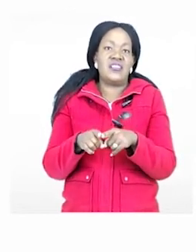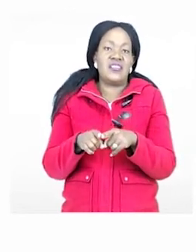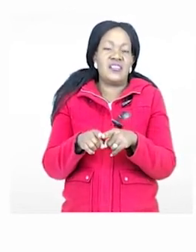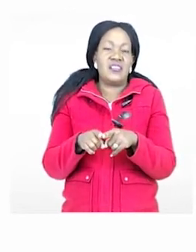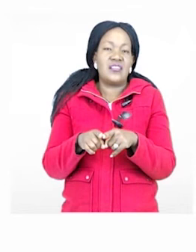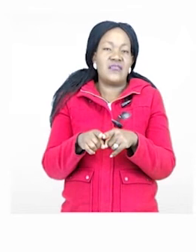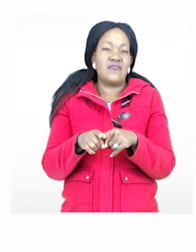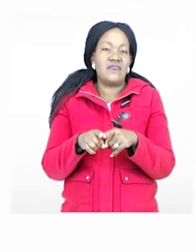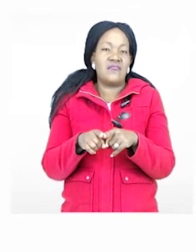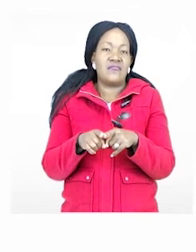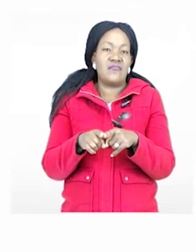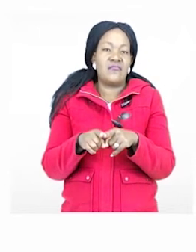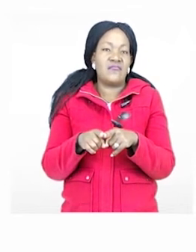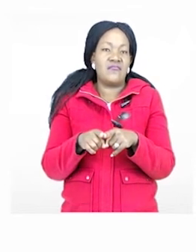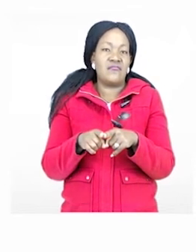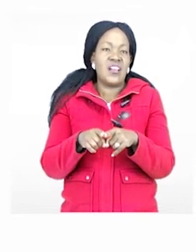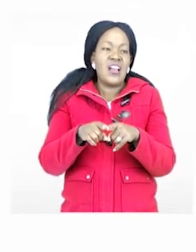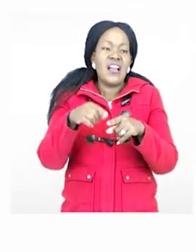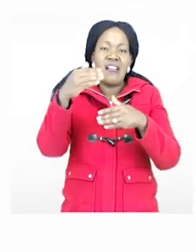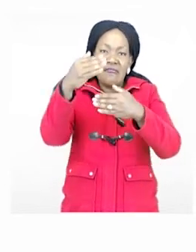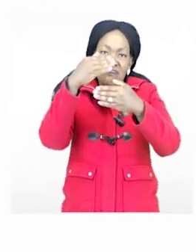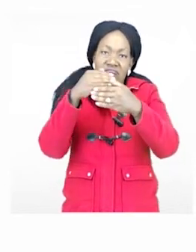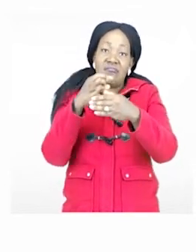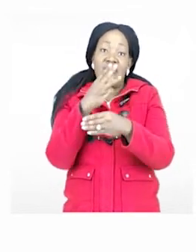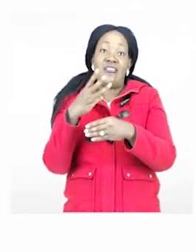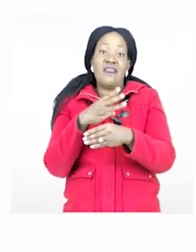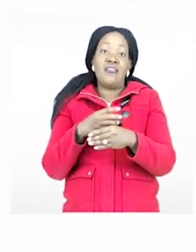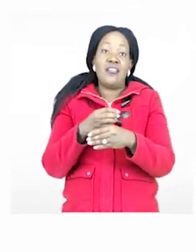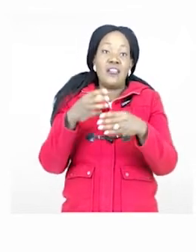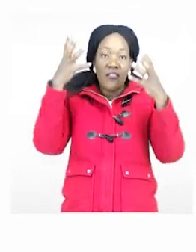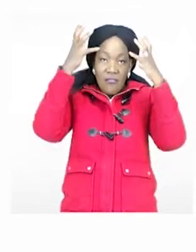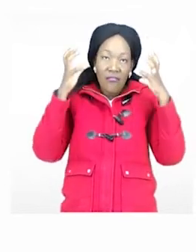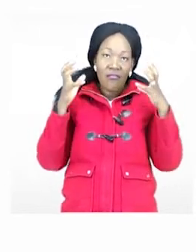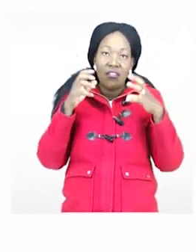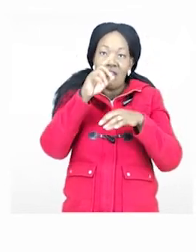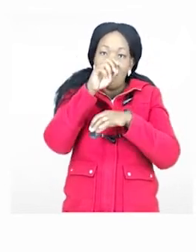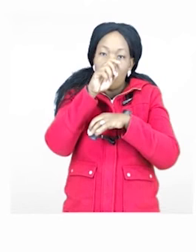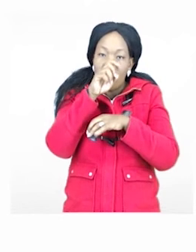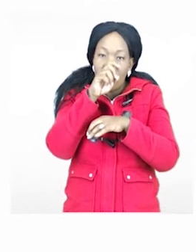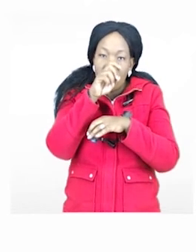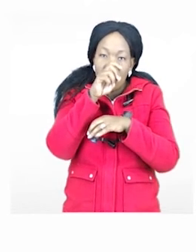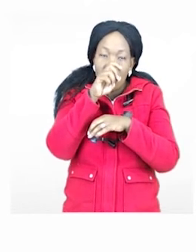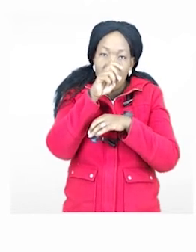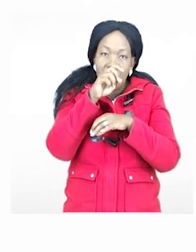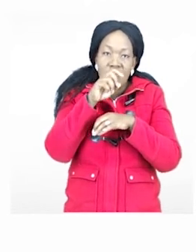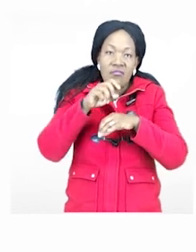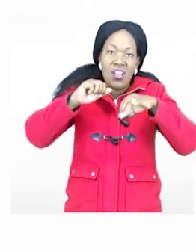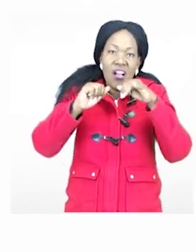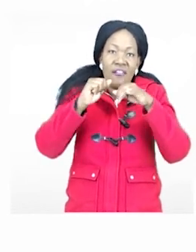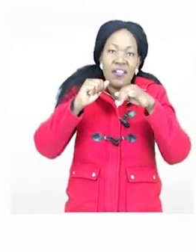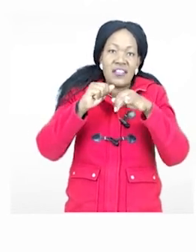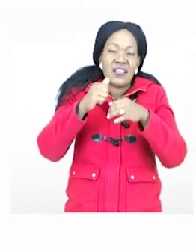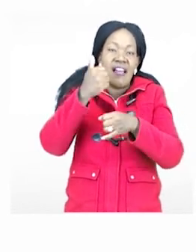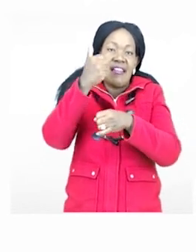let's quickly take a look at the birds and the lion. Two of them have feathers and they can